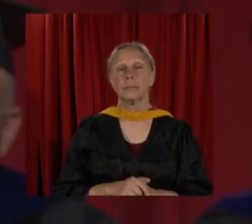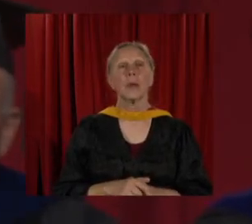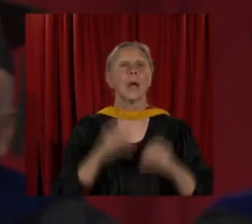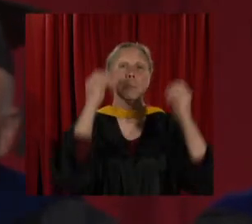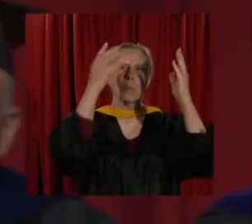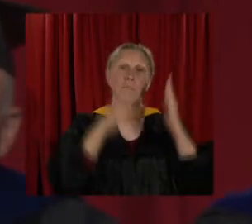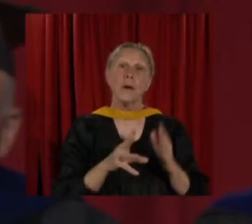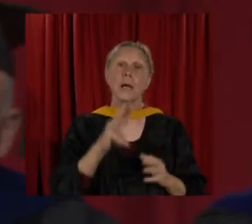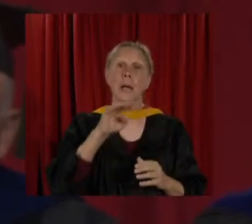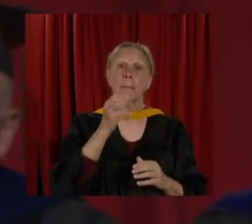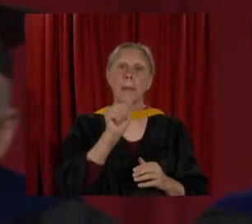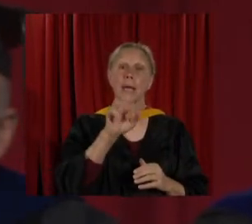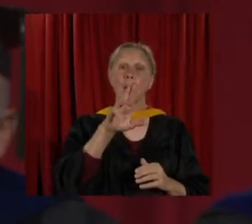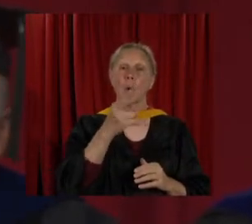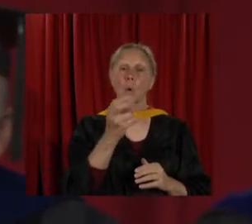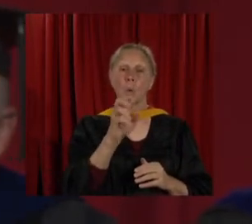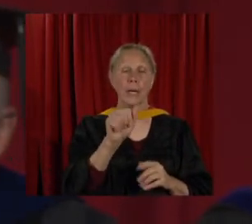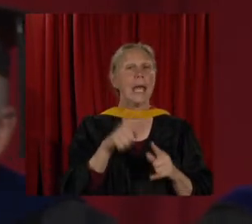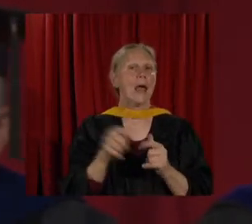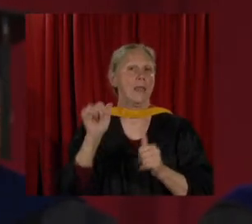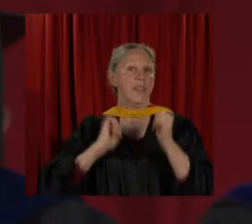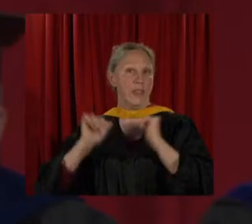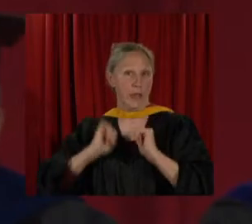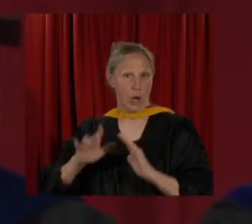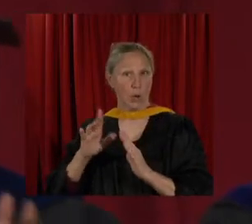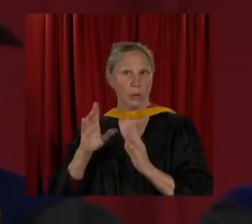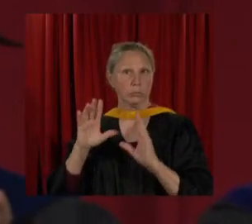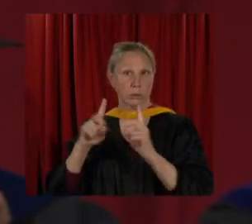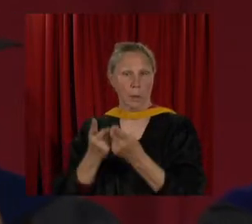Professor Michael Rhea, Chair of Theater.